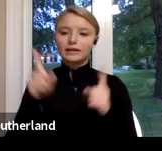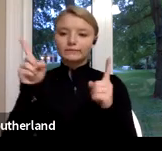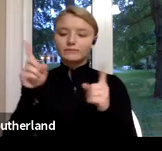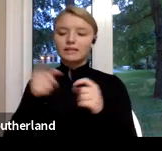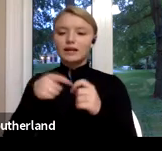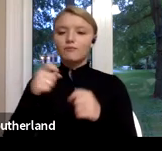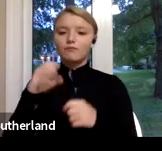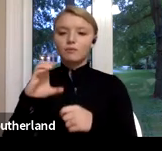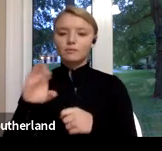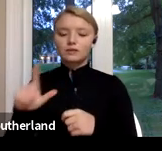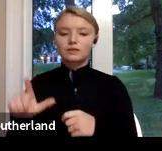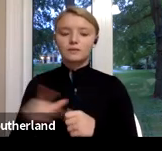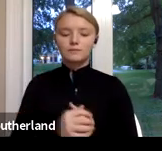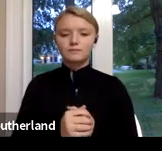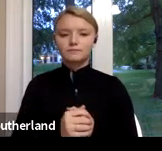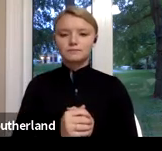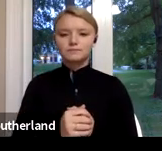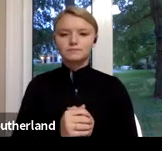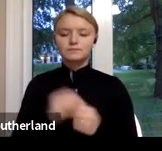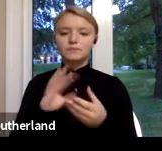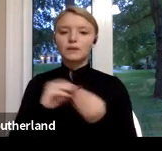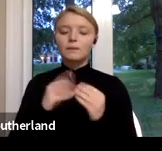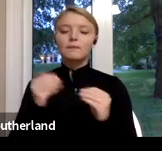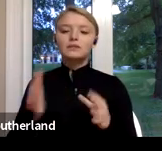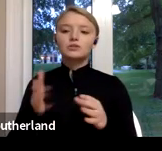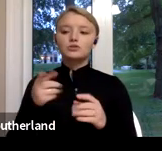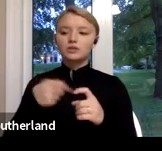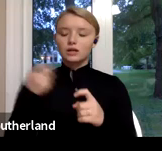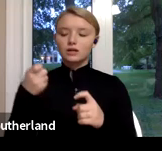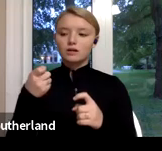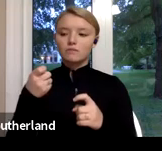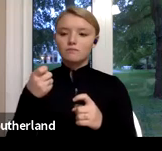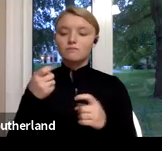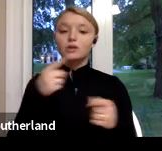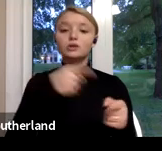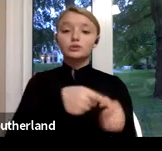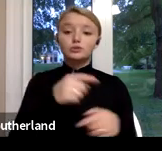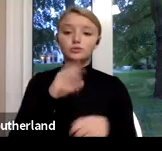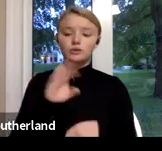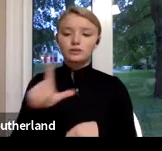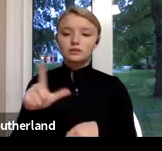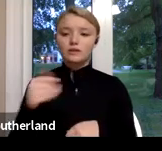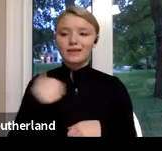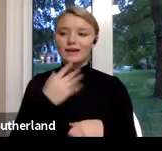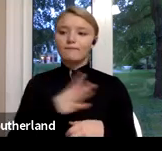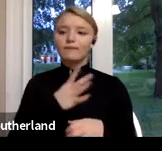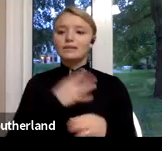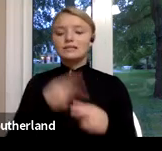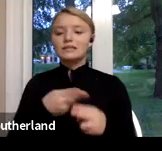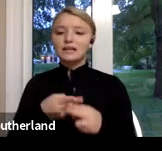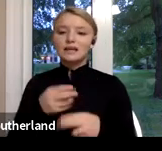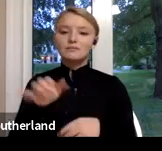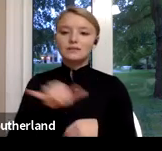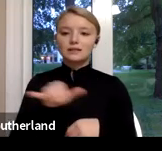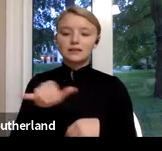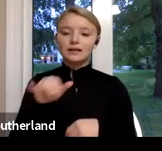So messengers that come to a cell, they have fancy names like insulin,